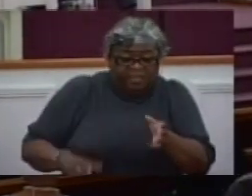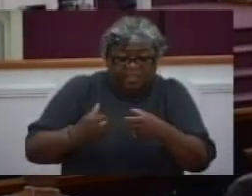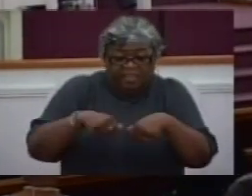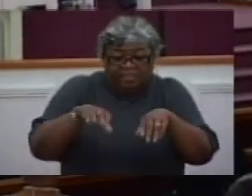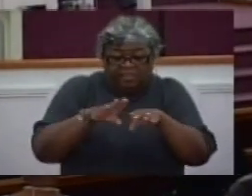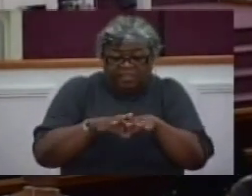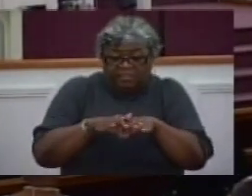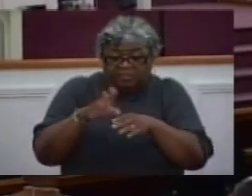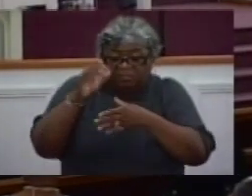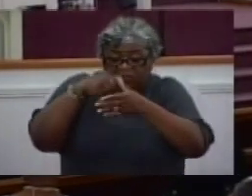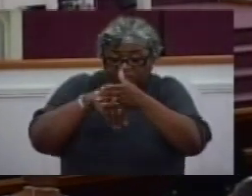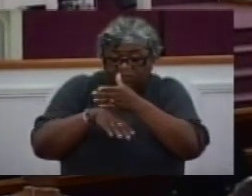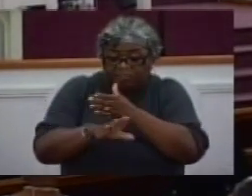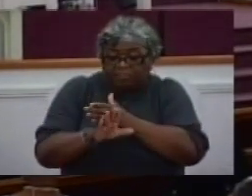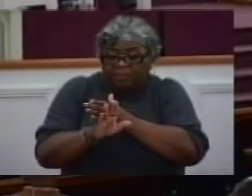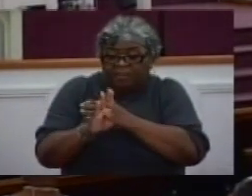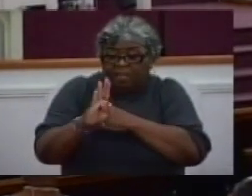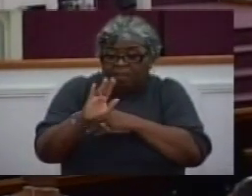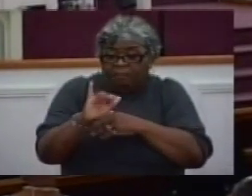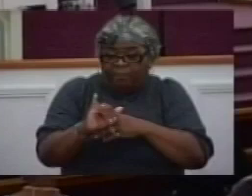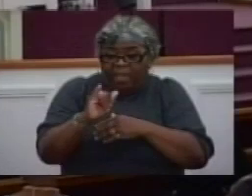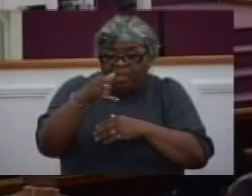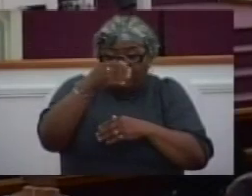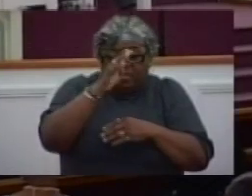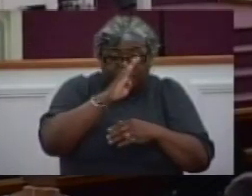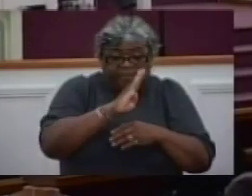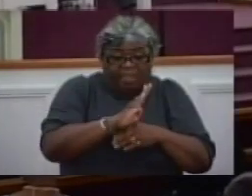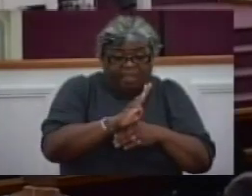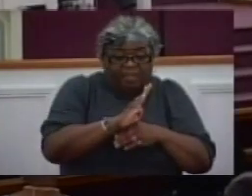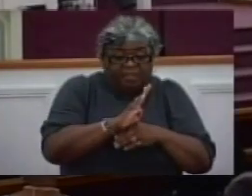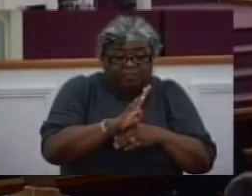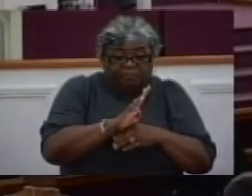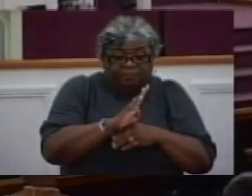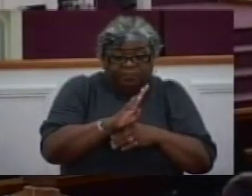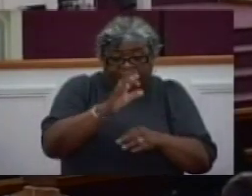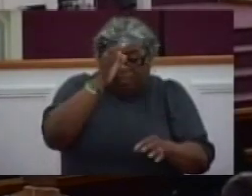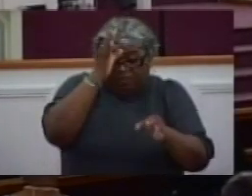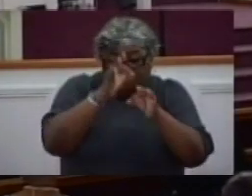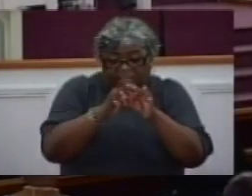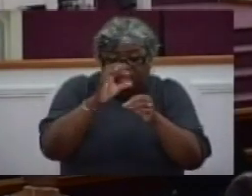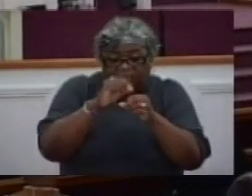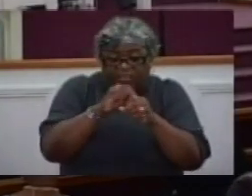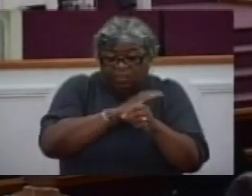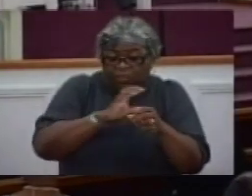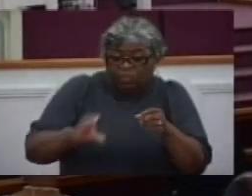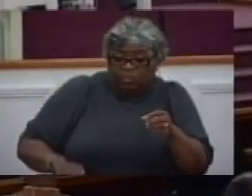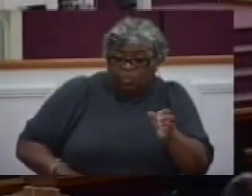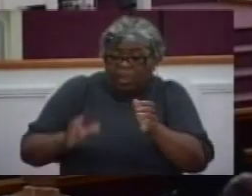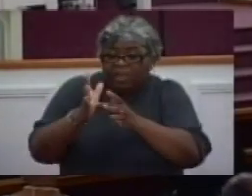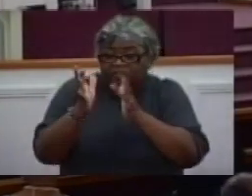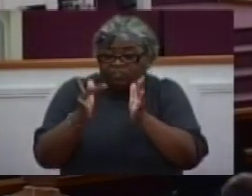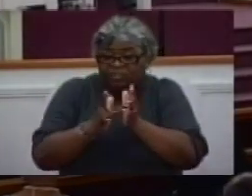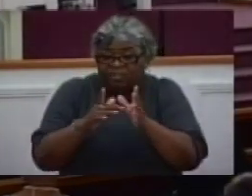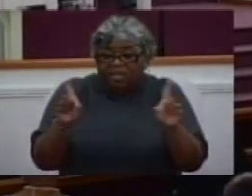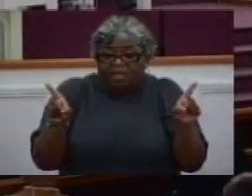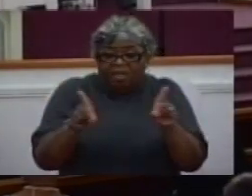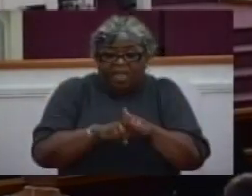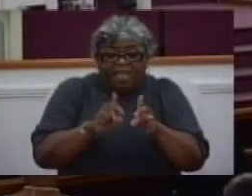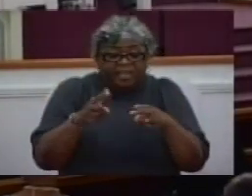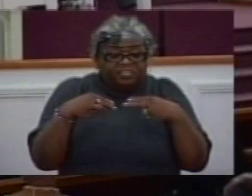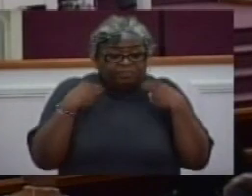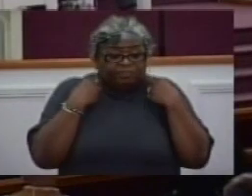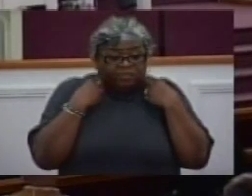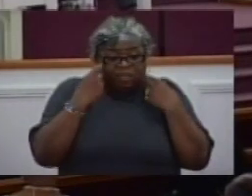entered into by God, faith in Christ Jesus. And as